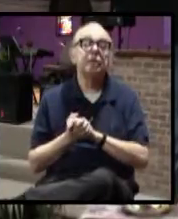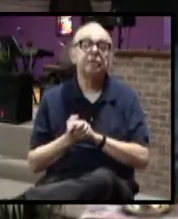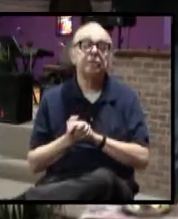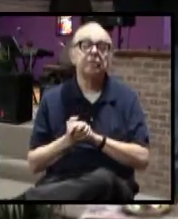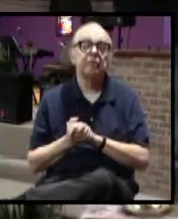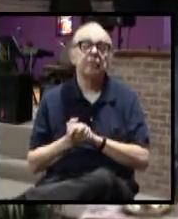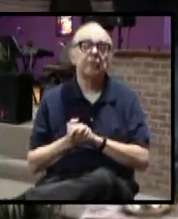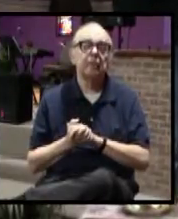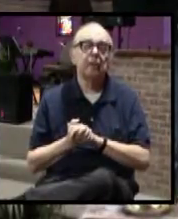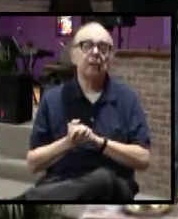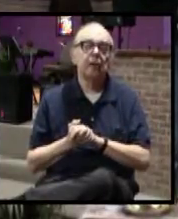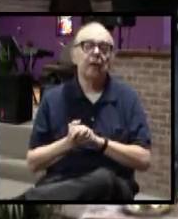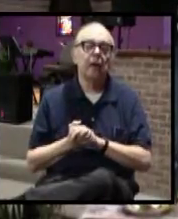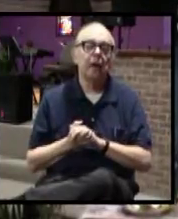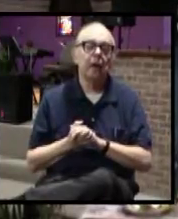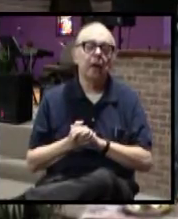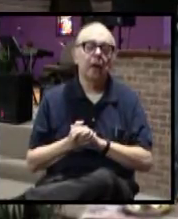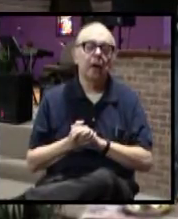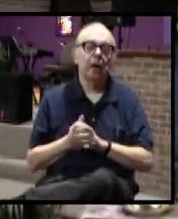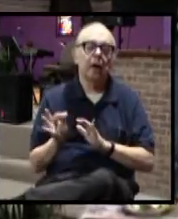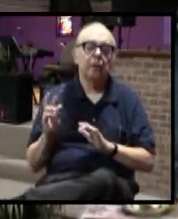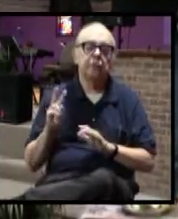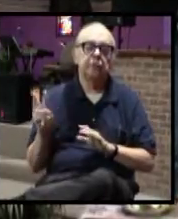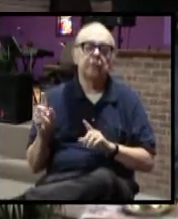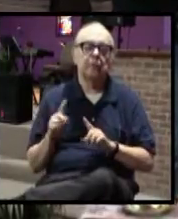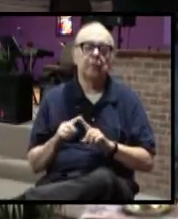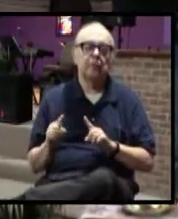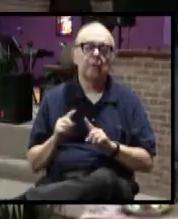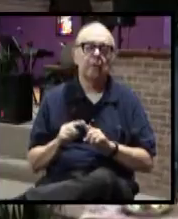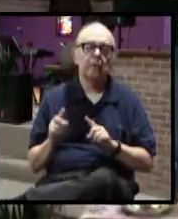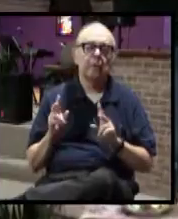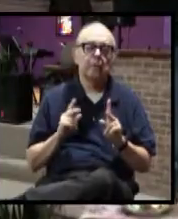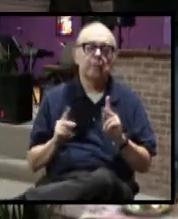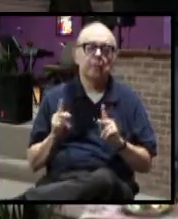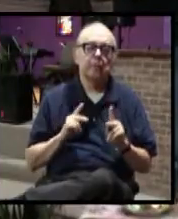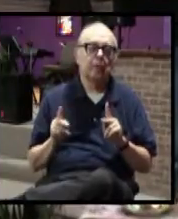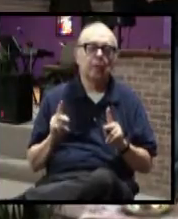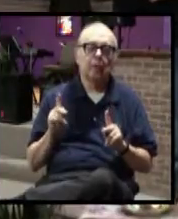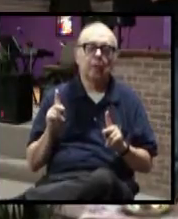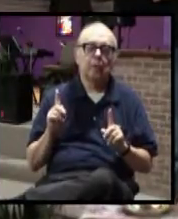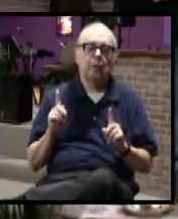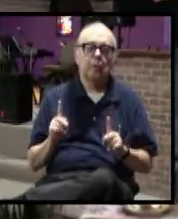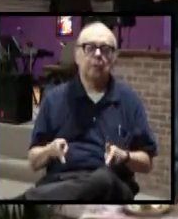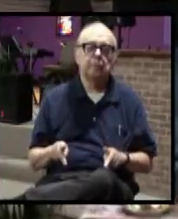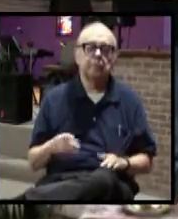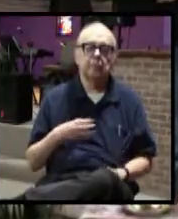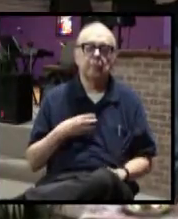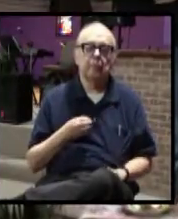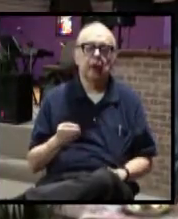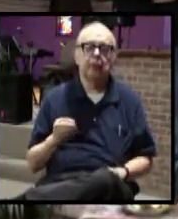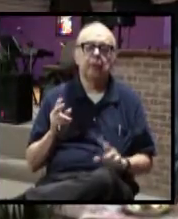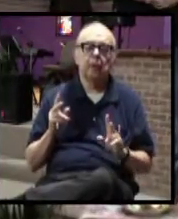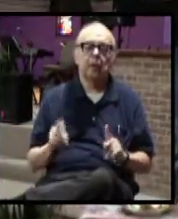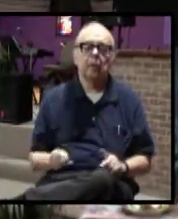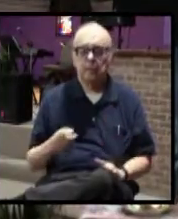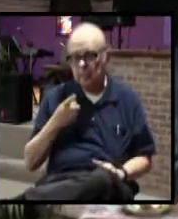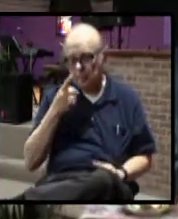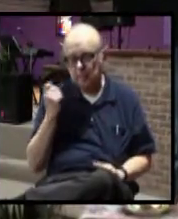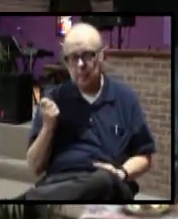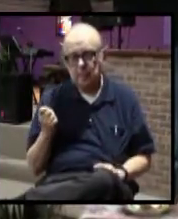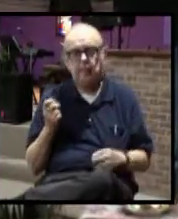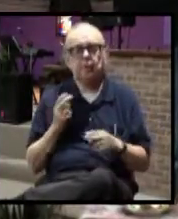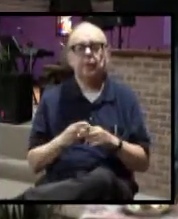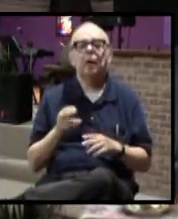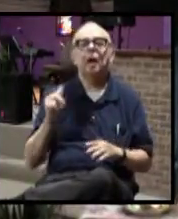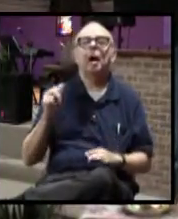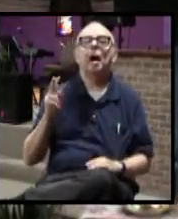marriage of two different people. One was black and one was white. And that